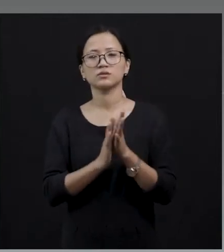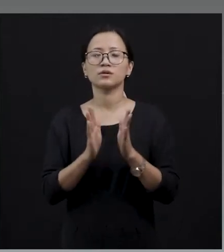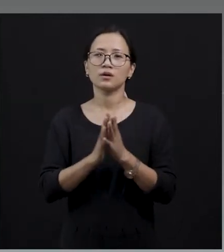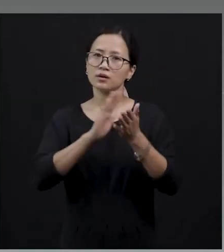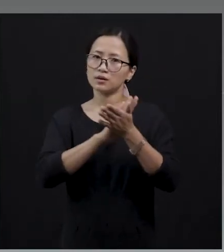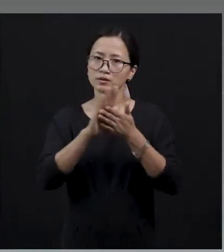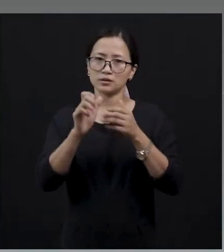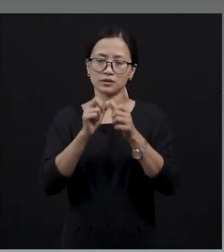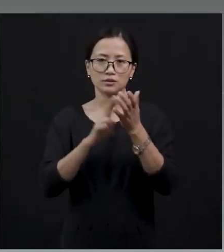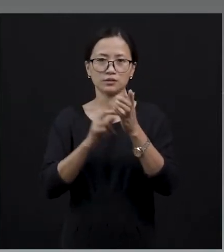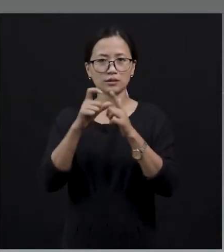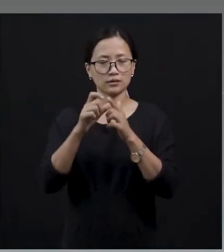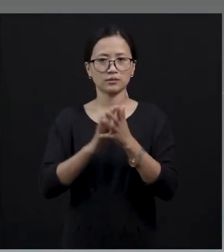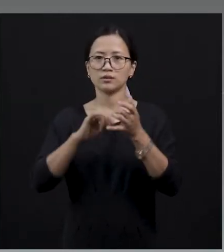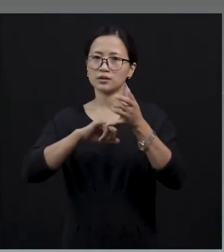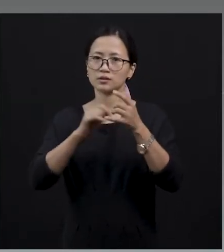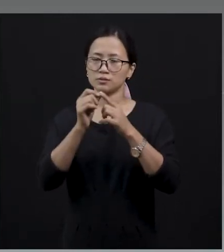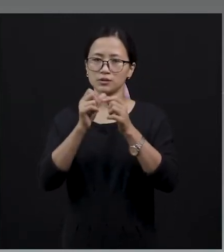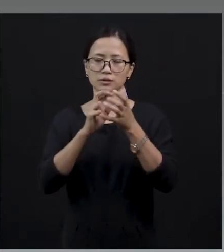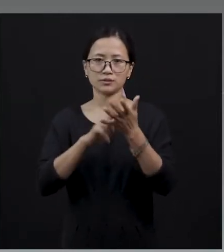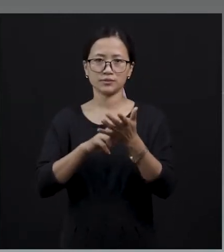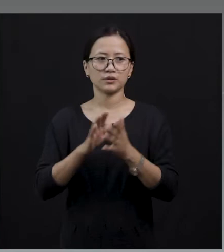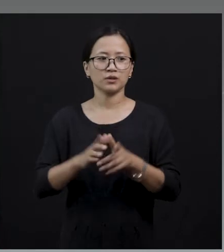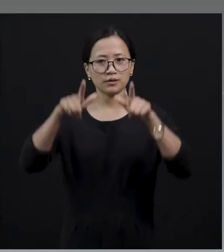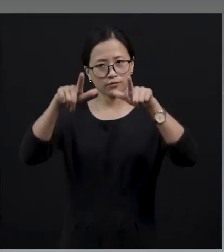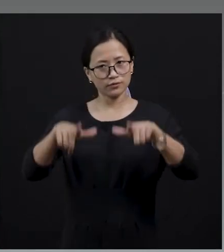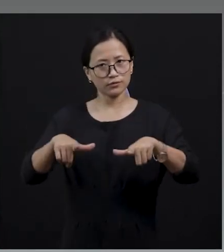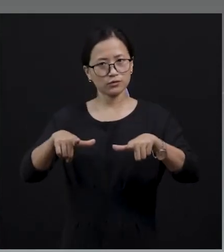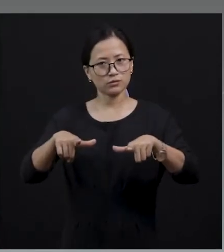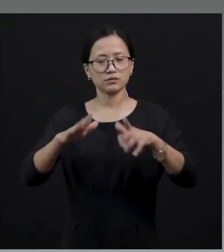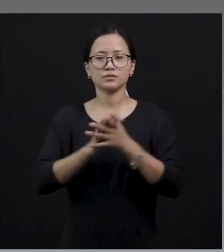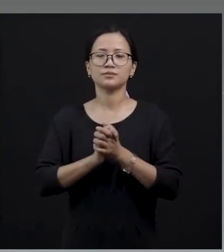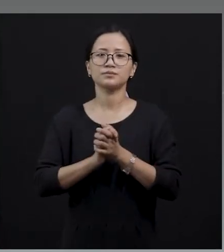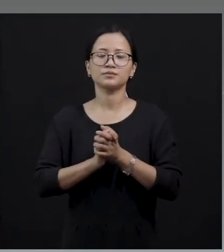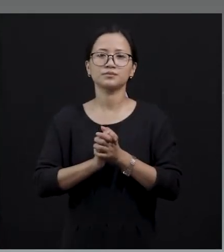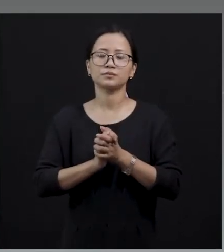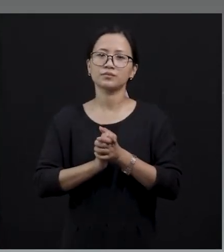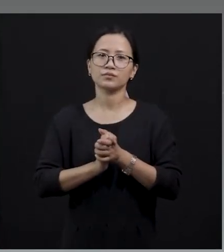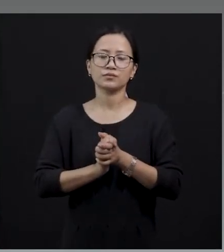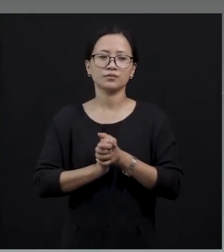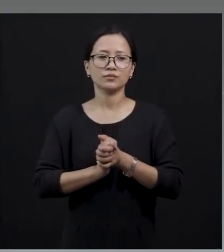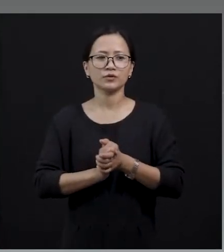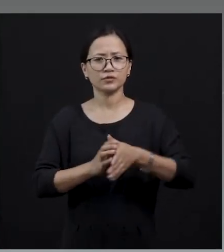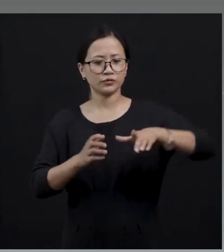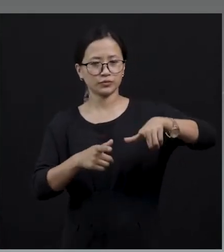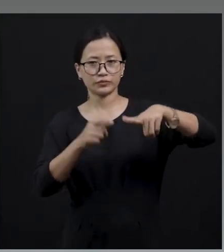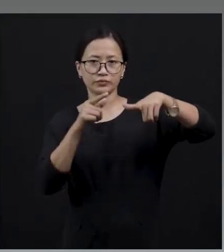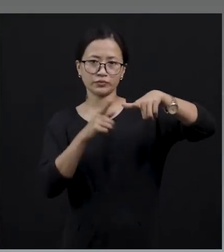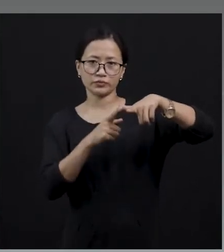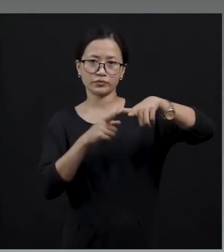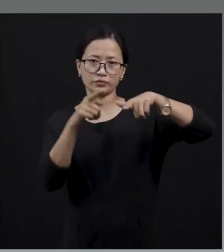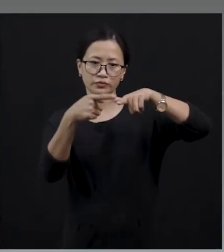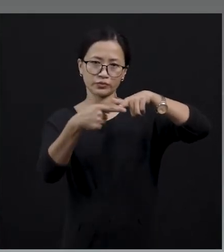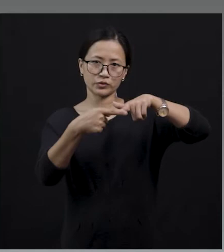method. The other method is foot span. Foot span, the from the heel to the